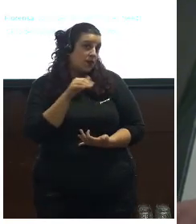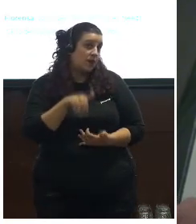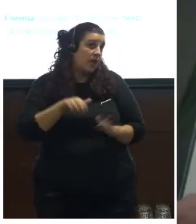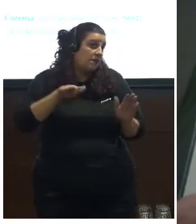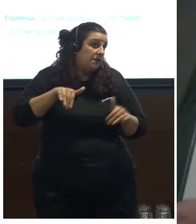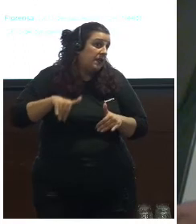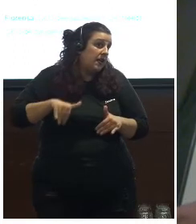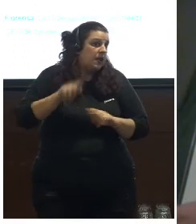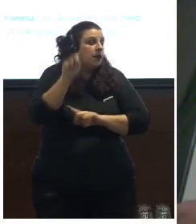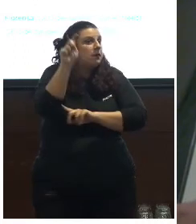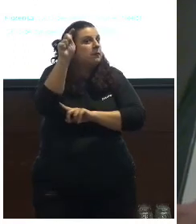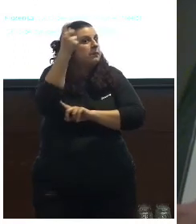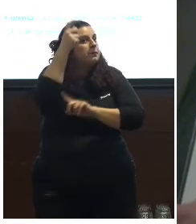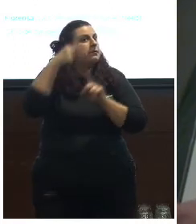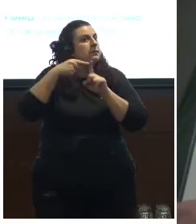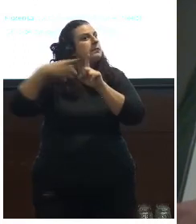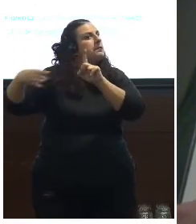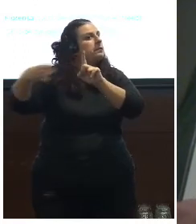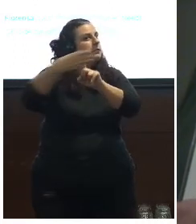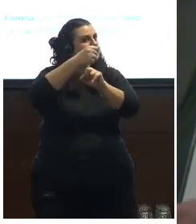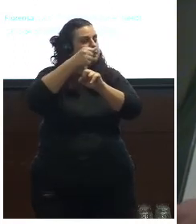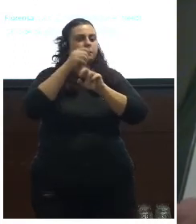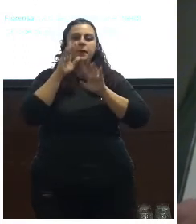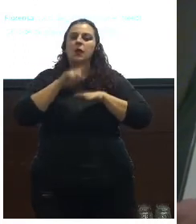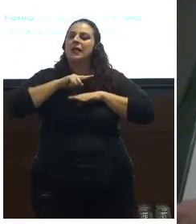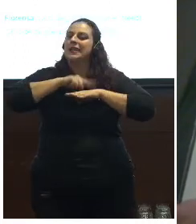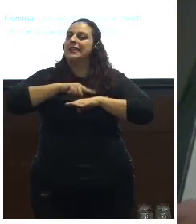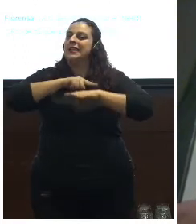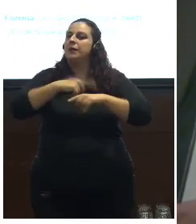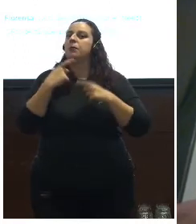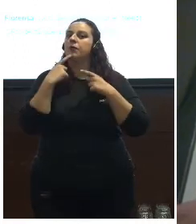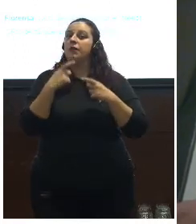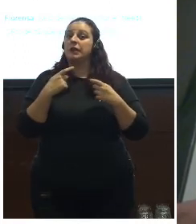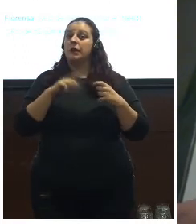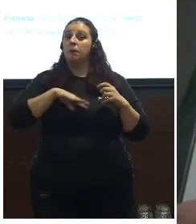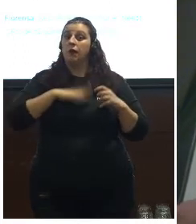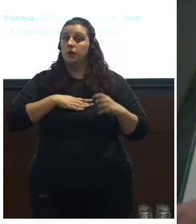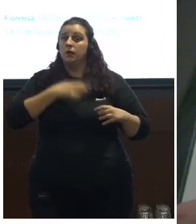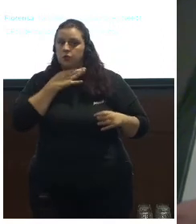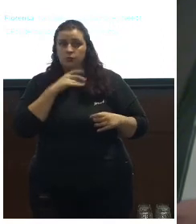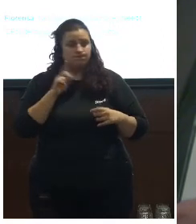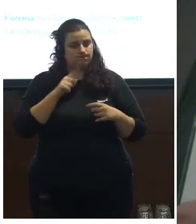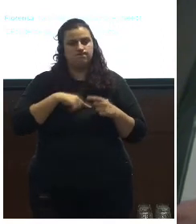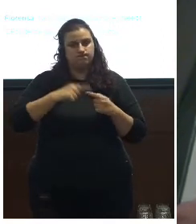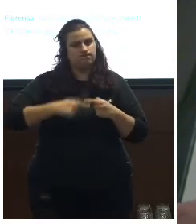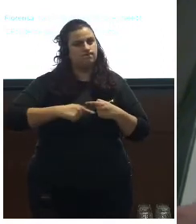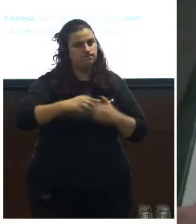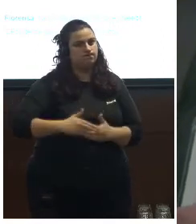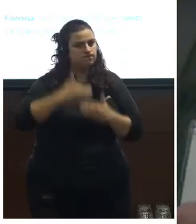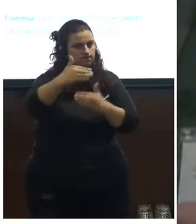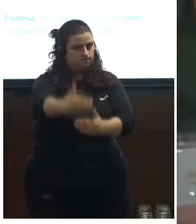it will take time. I don't think it's a short-term goal, it's a long-term goal, and this here is the first step. I